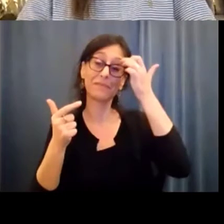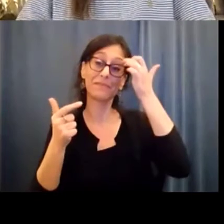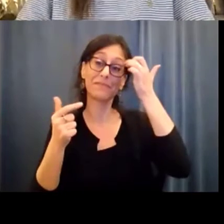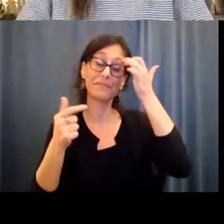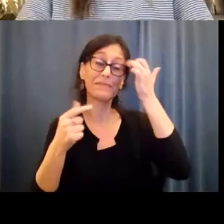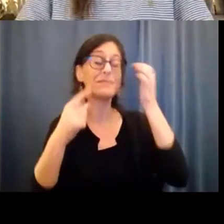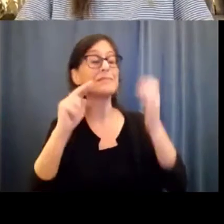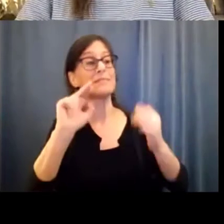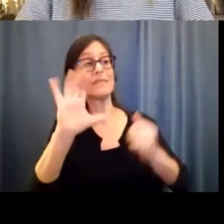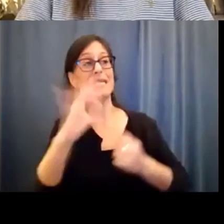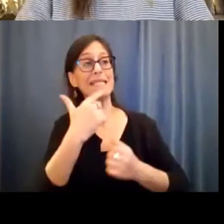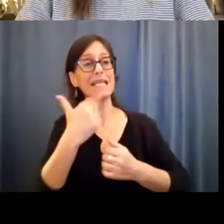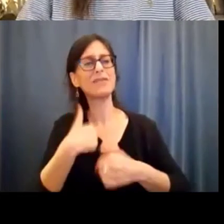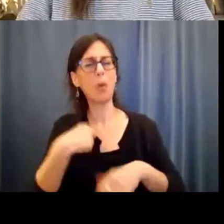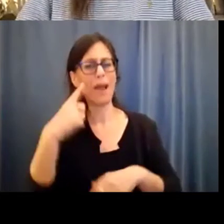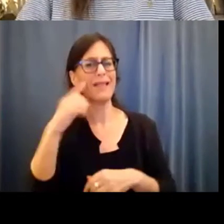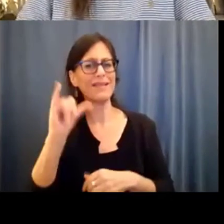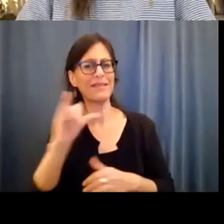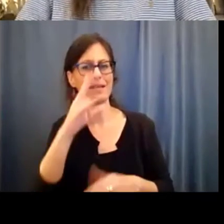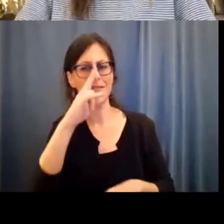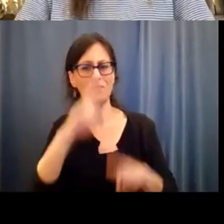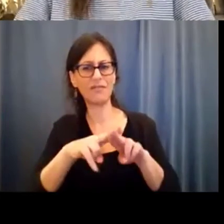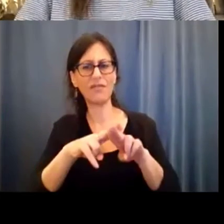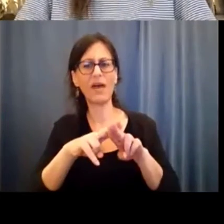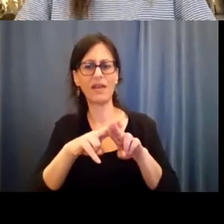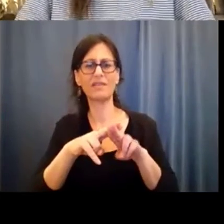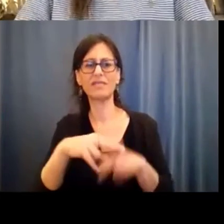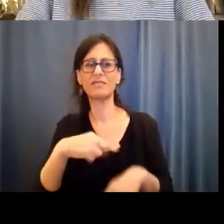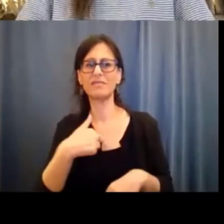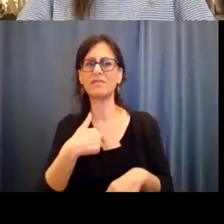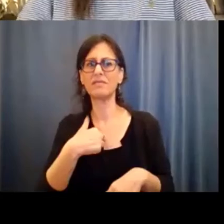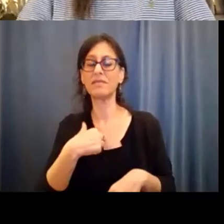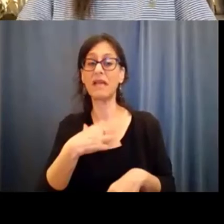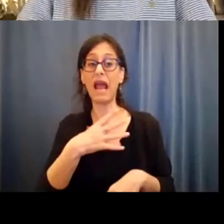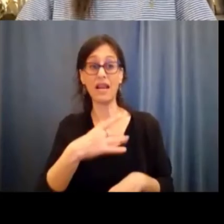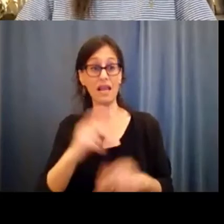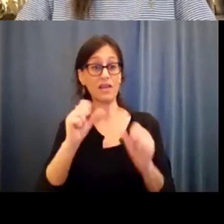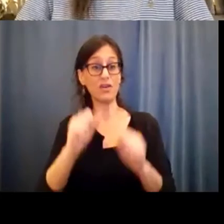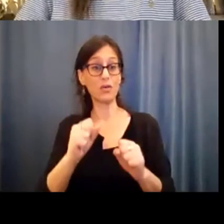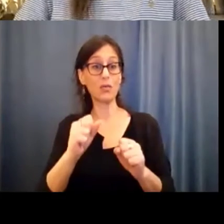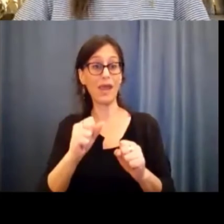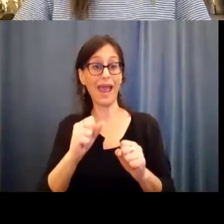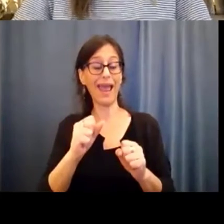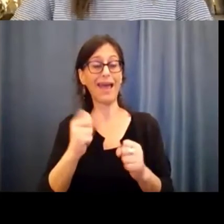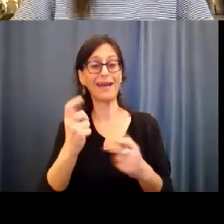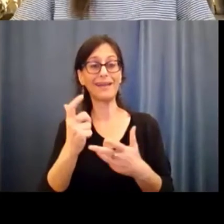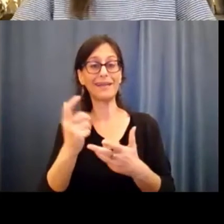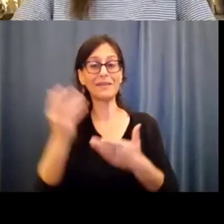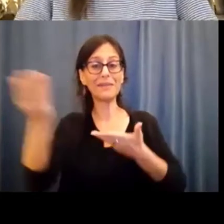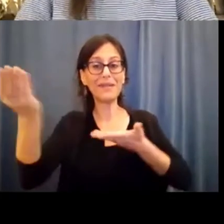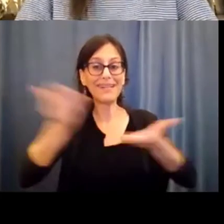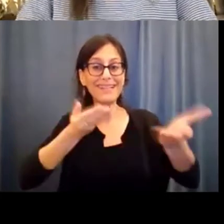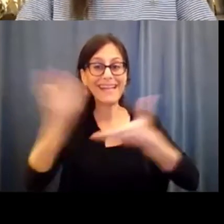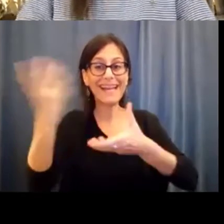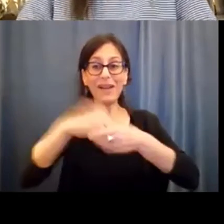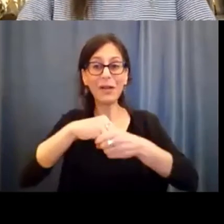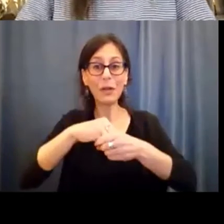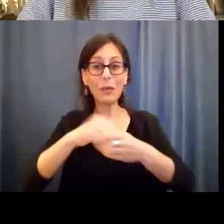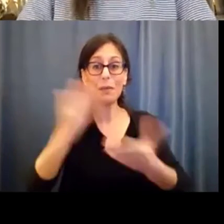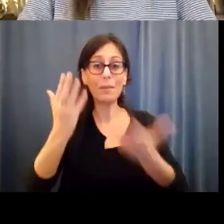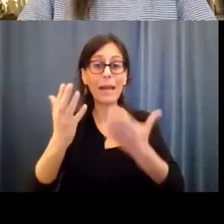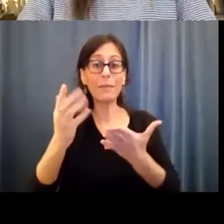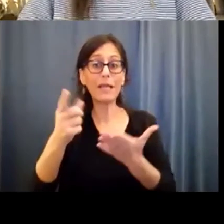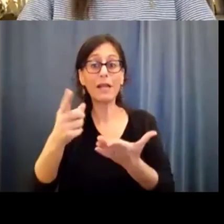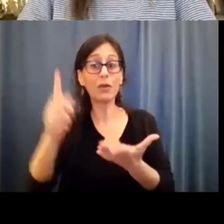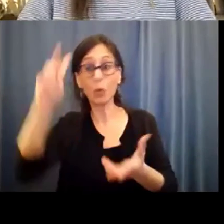I think that's fun. That's something that I know I personally like, when you can bring in those elements where